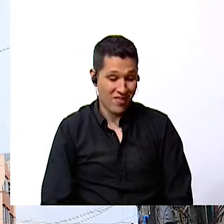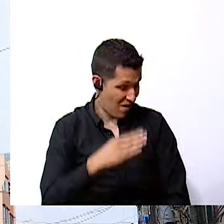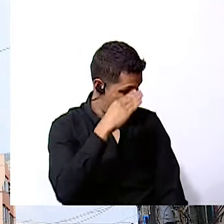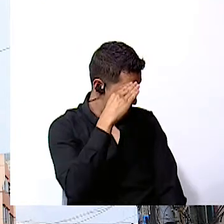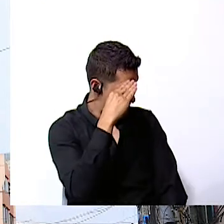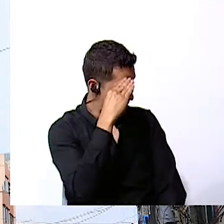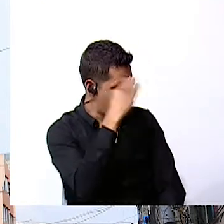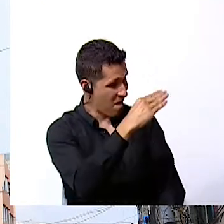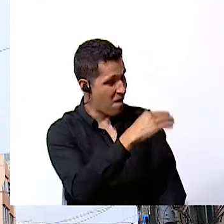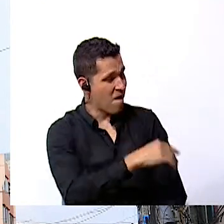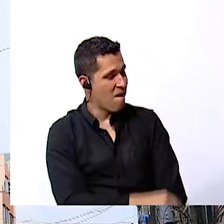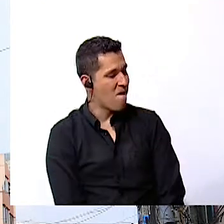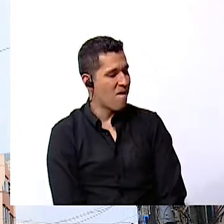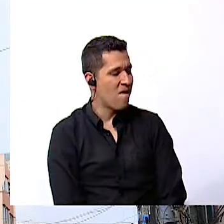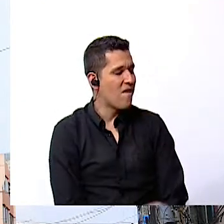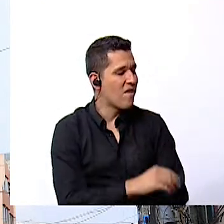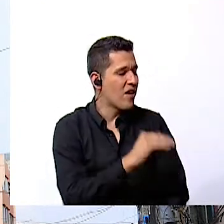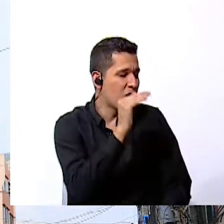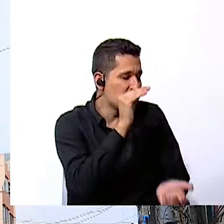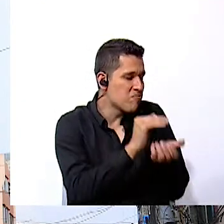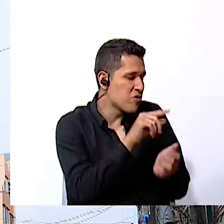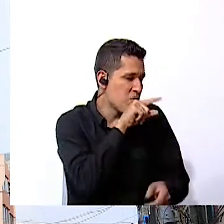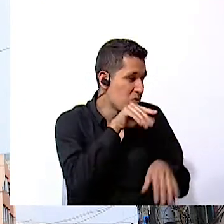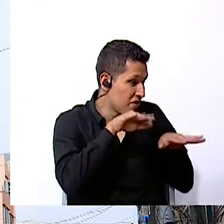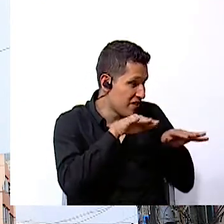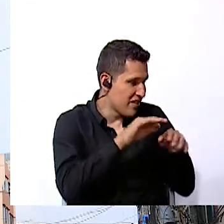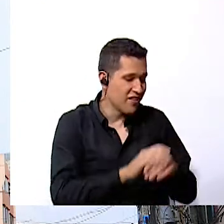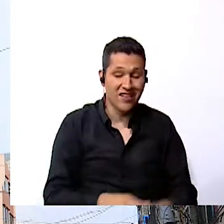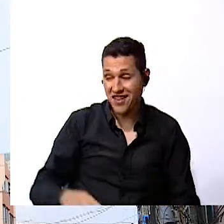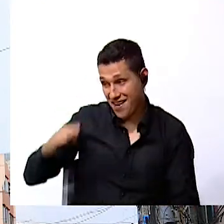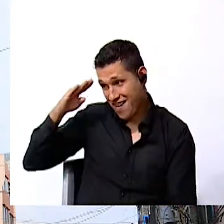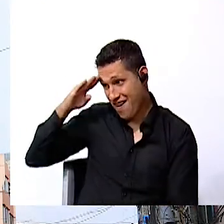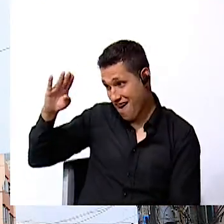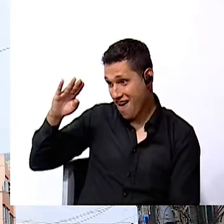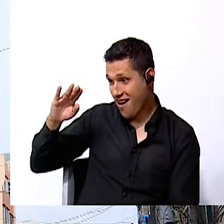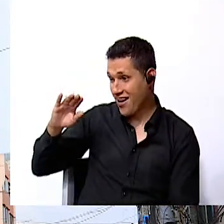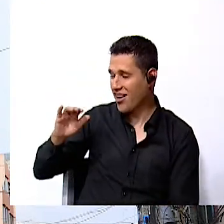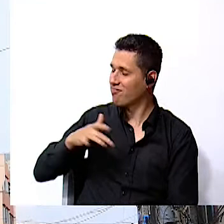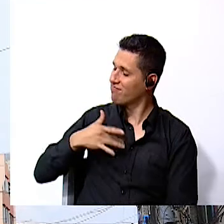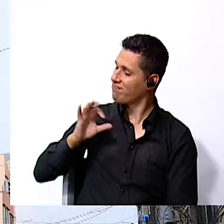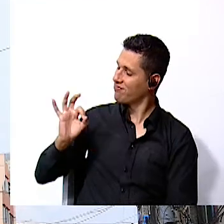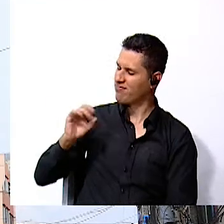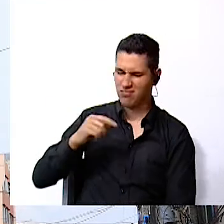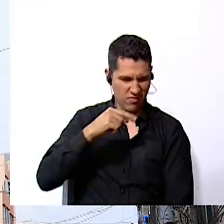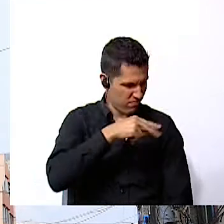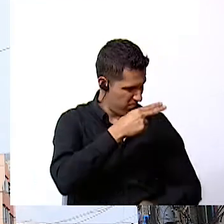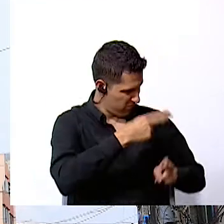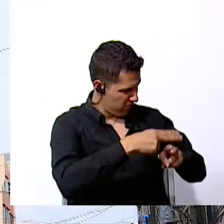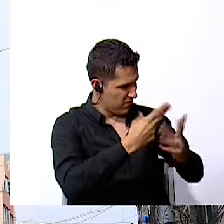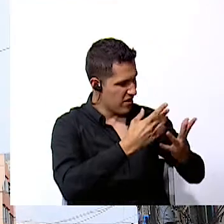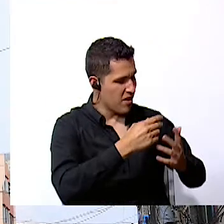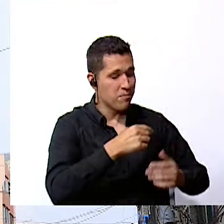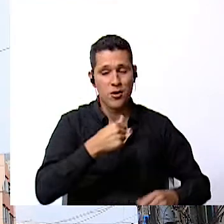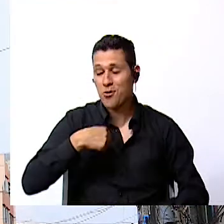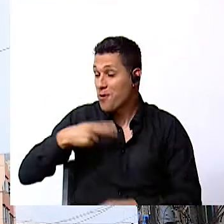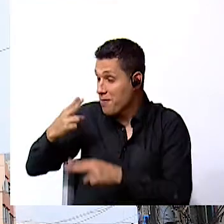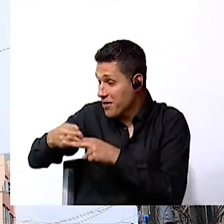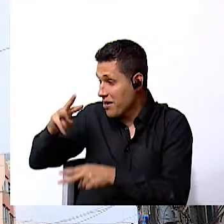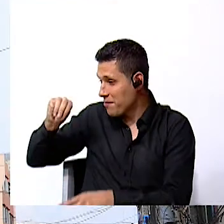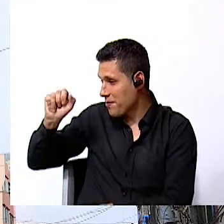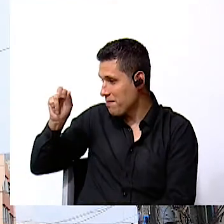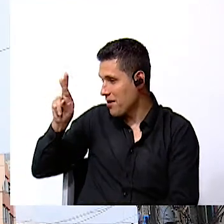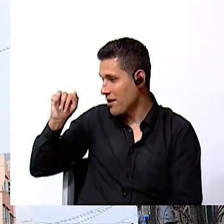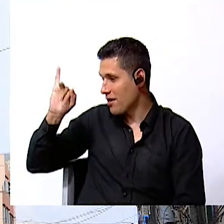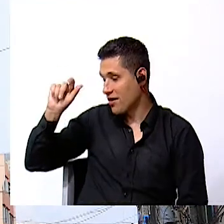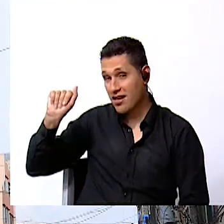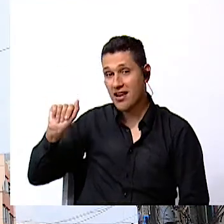Hello, little birdie. Hello, how are you? I'm fine. What's your name? My name is Maria,